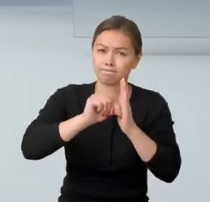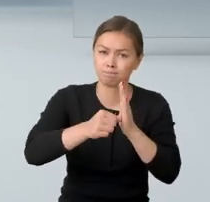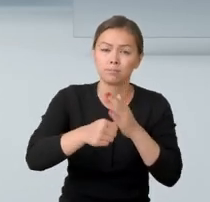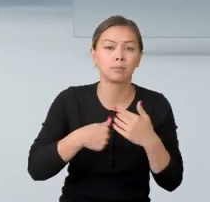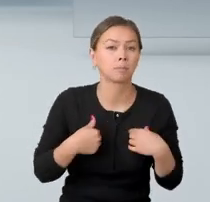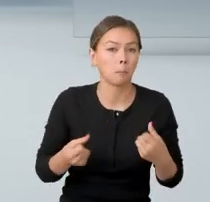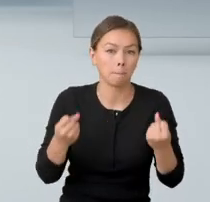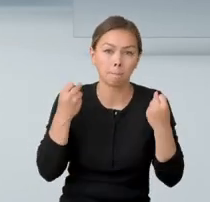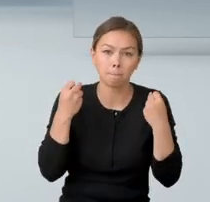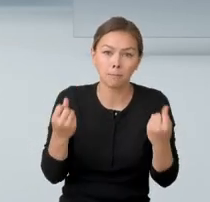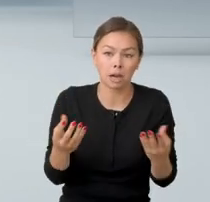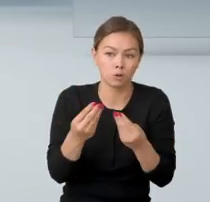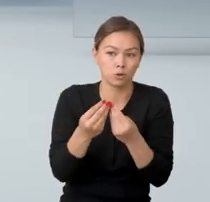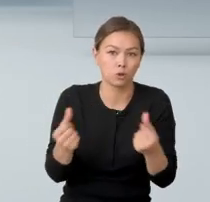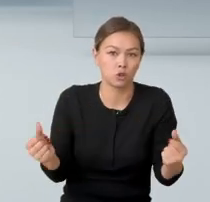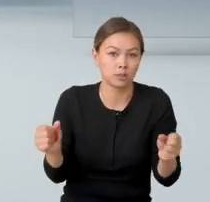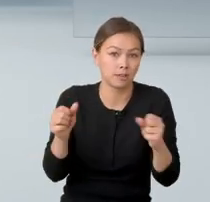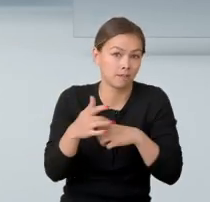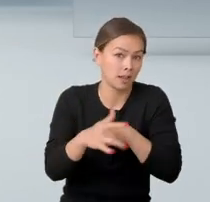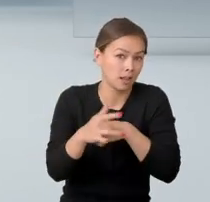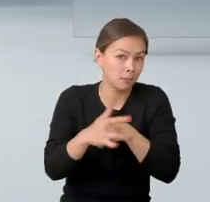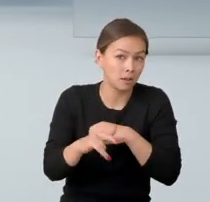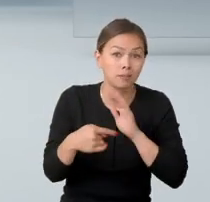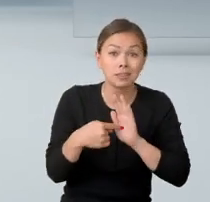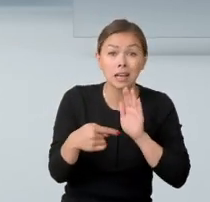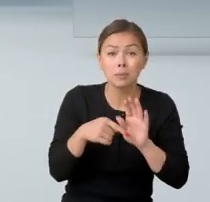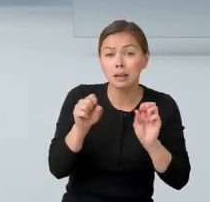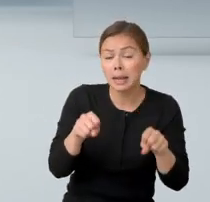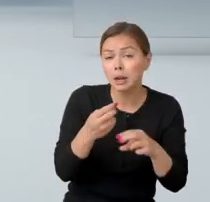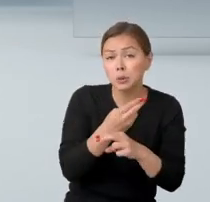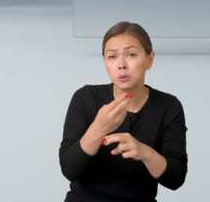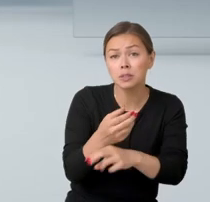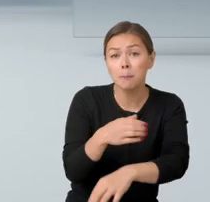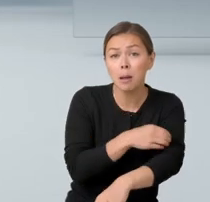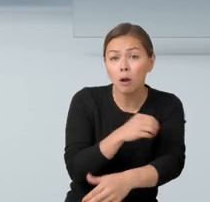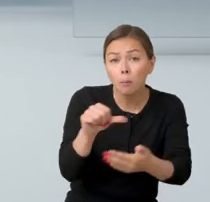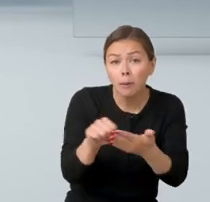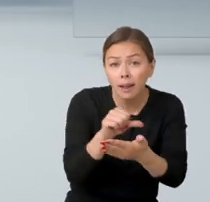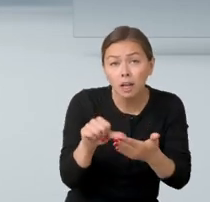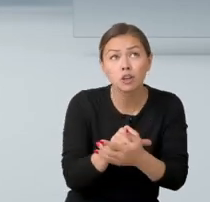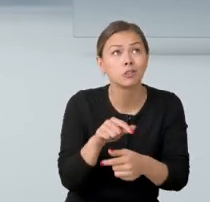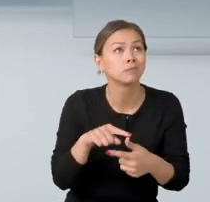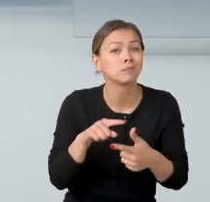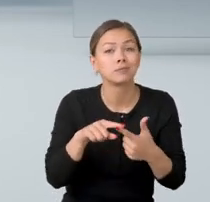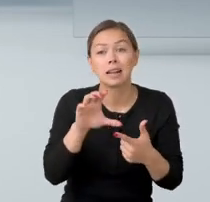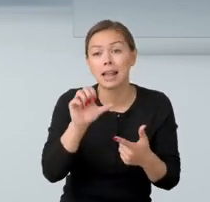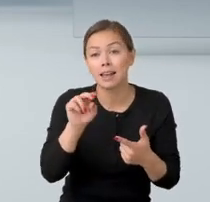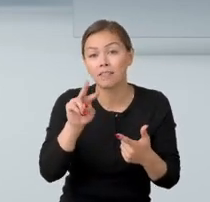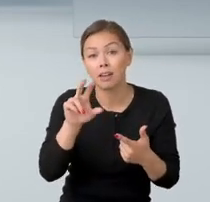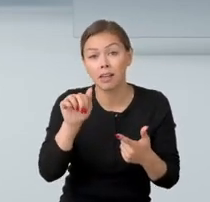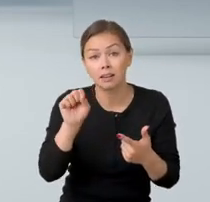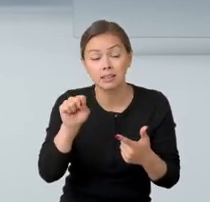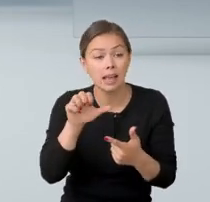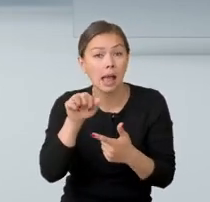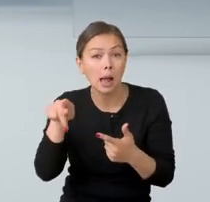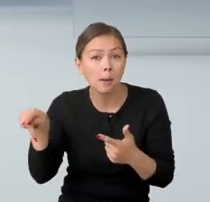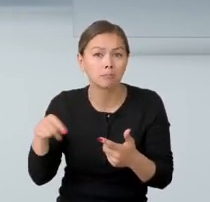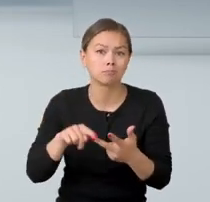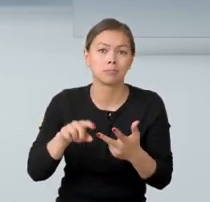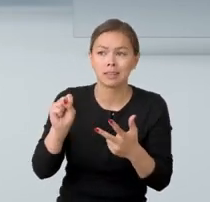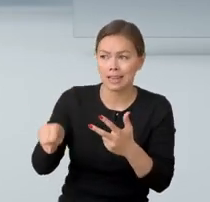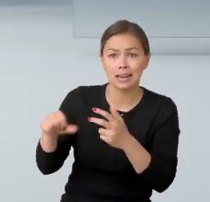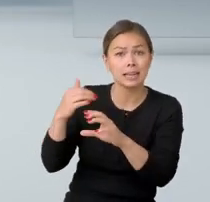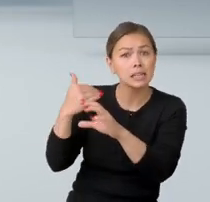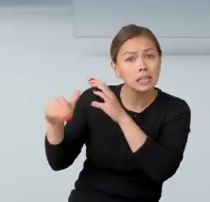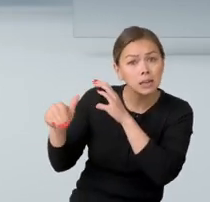we have multiple Solutions available we could for example use a poor page a canvas app we can even do